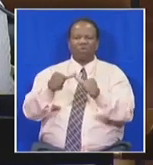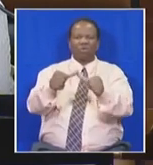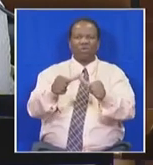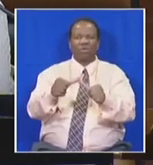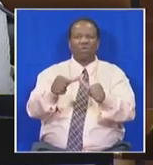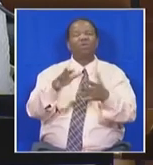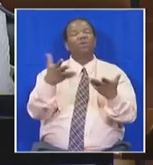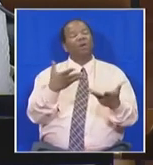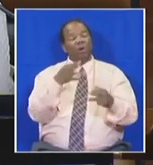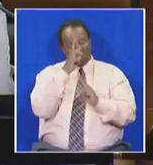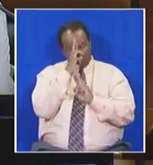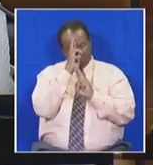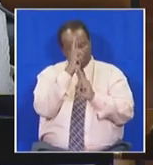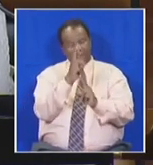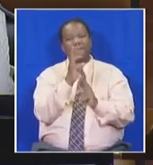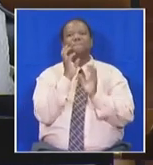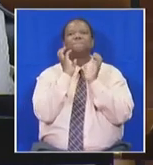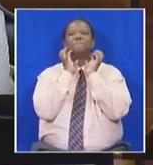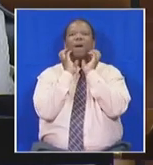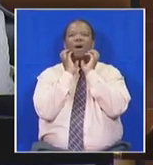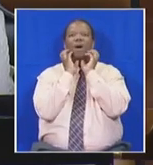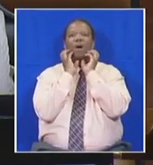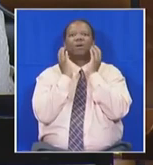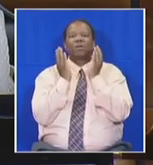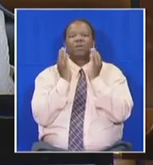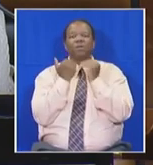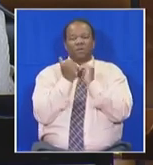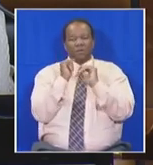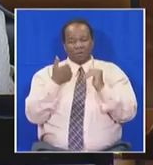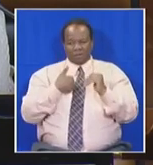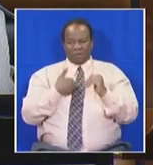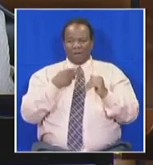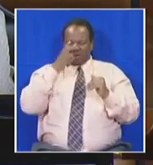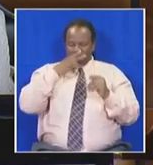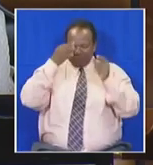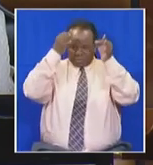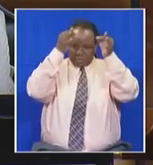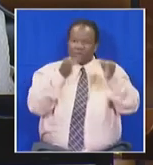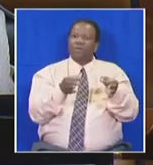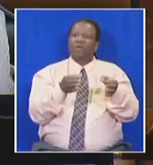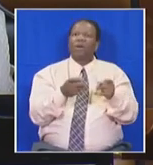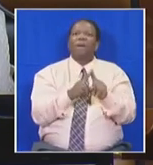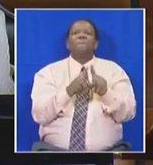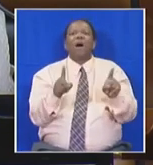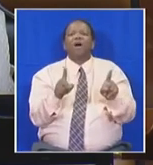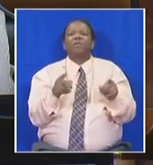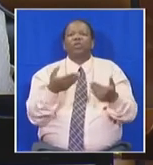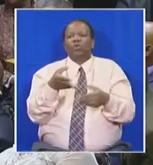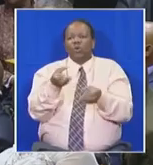NCOP. Honorable Malema, I have yet to rule on this motion. Yeah, but you gave him an opportunity to